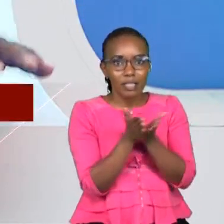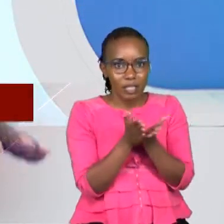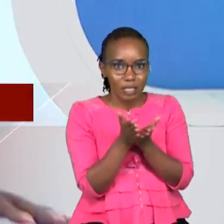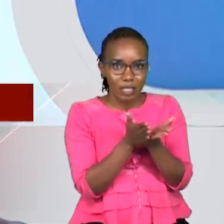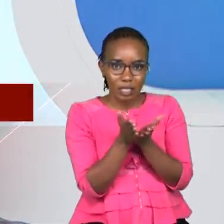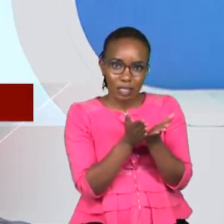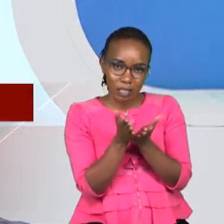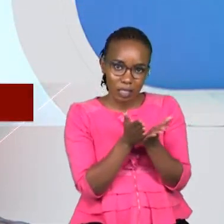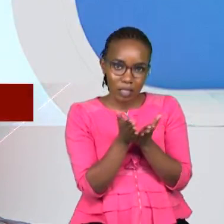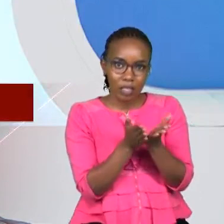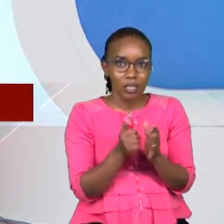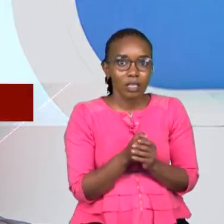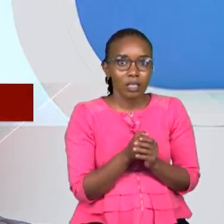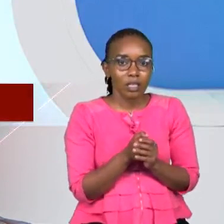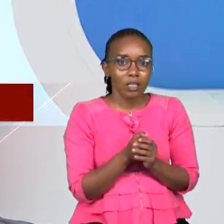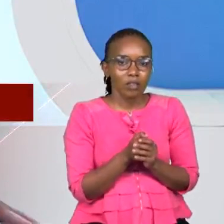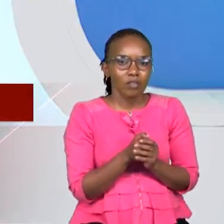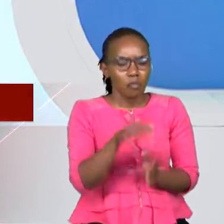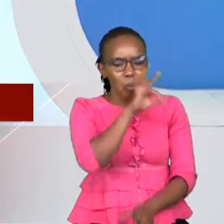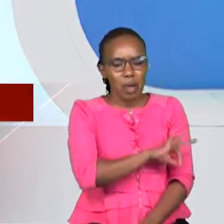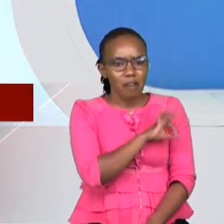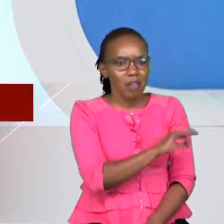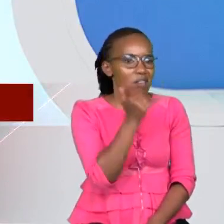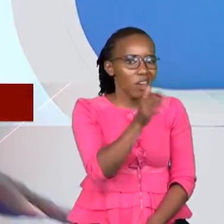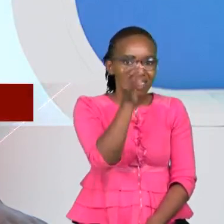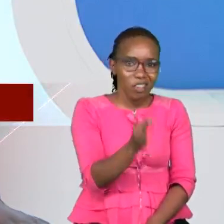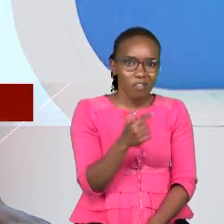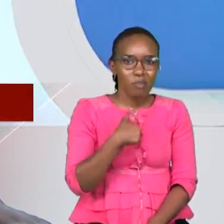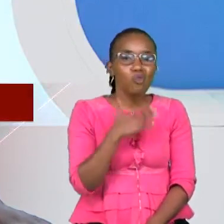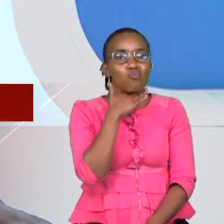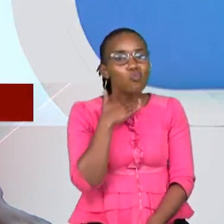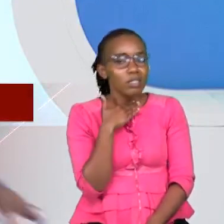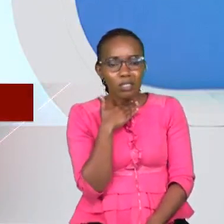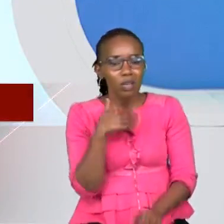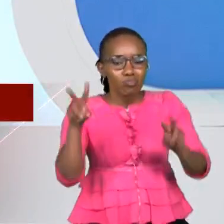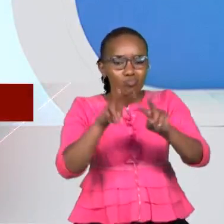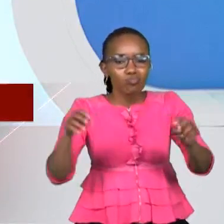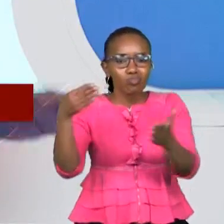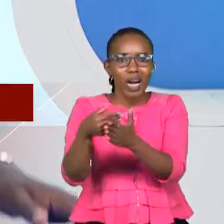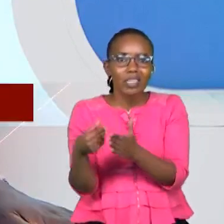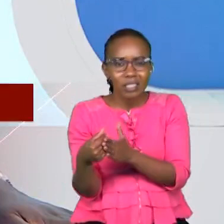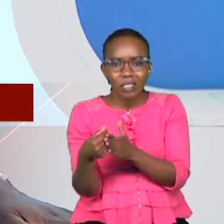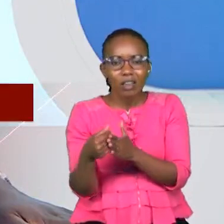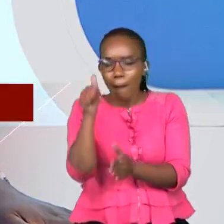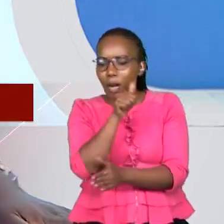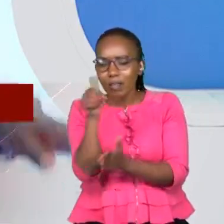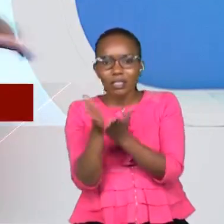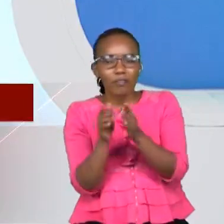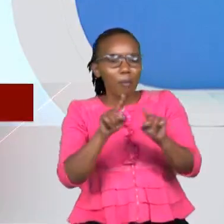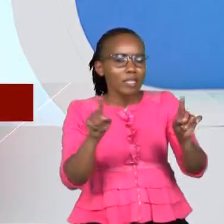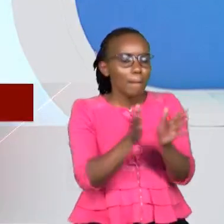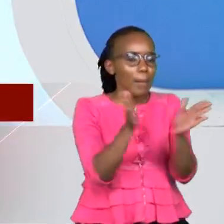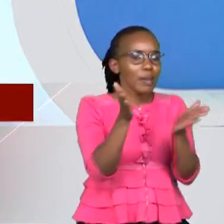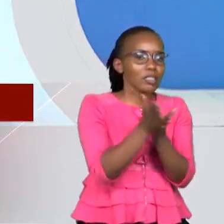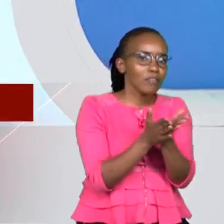is not for making money. If I wanted to look for money, I would go for the private service. public service for service to people. And